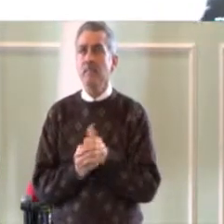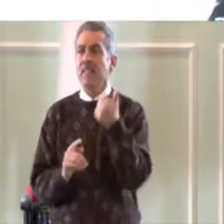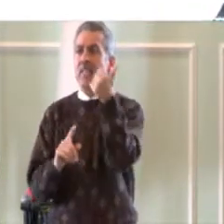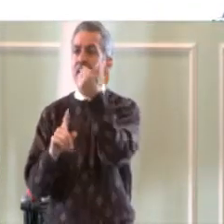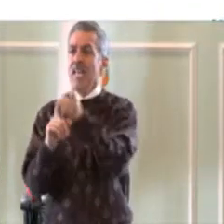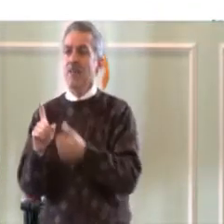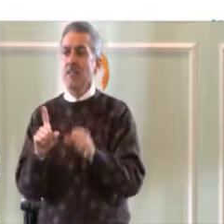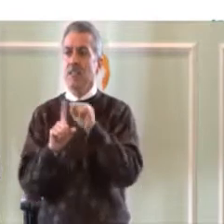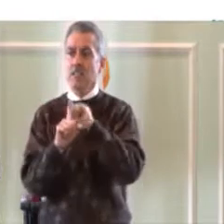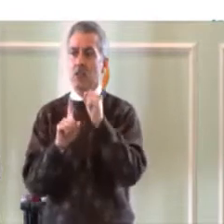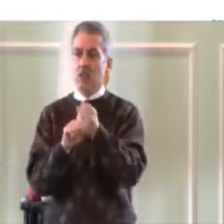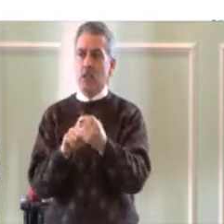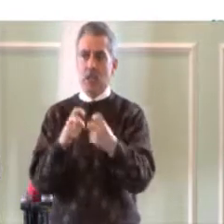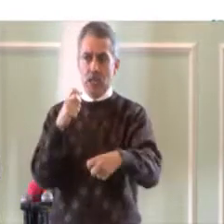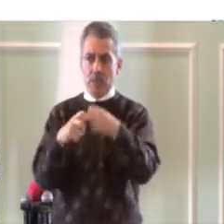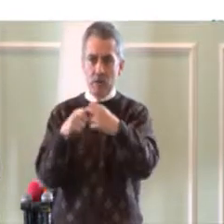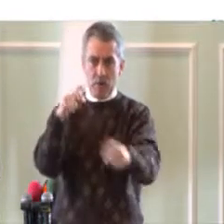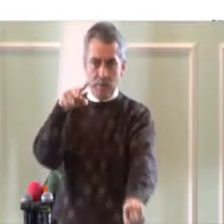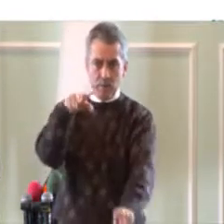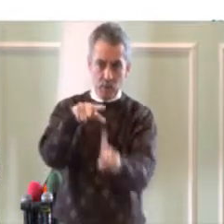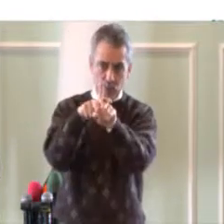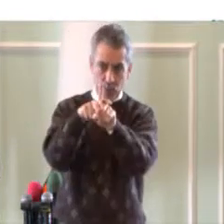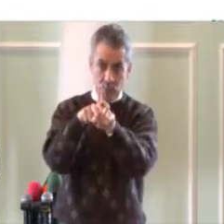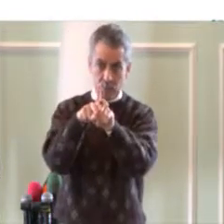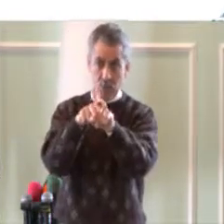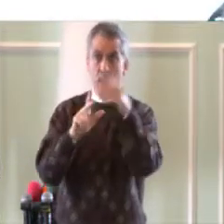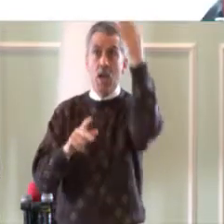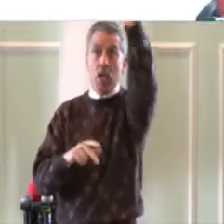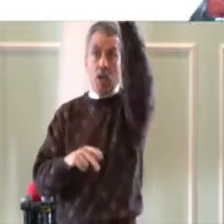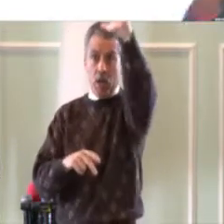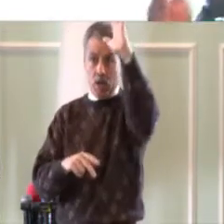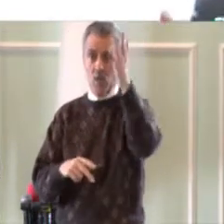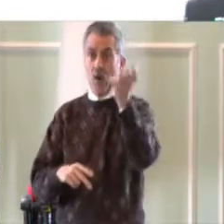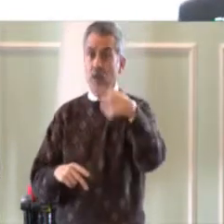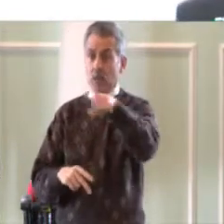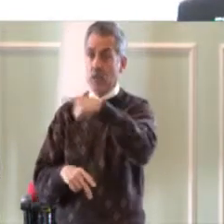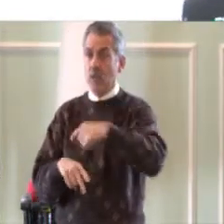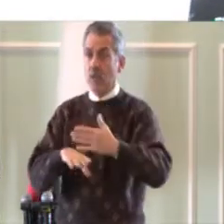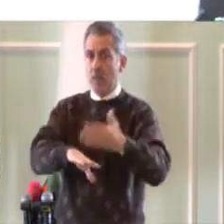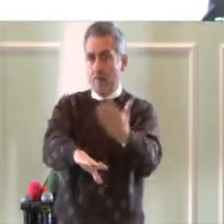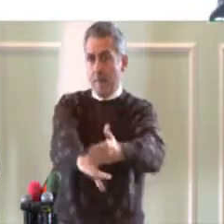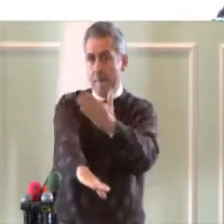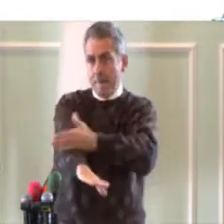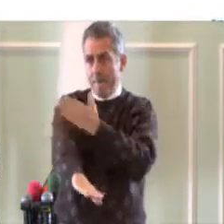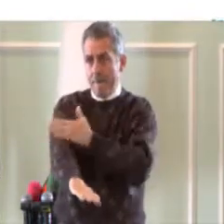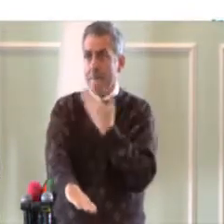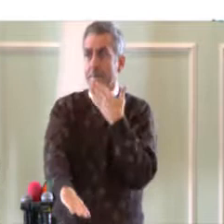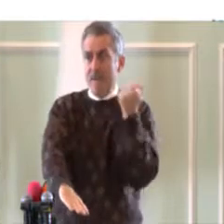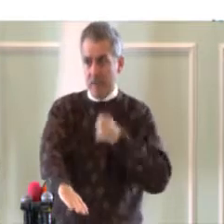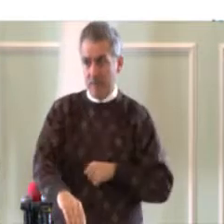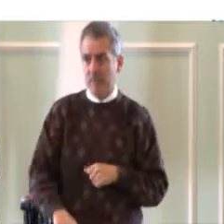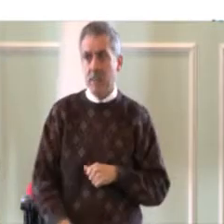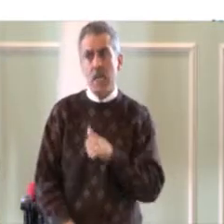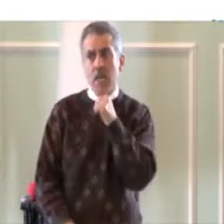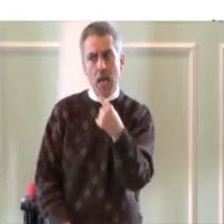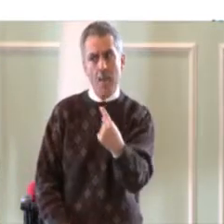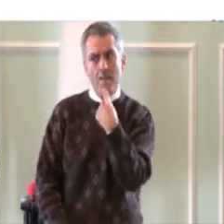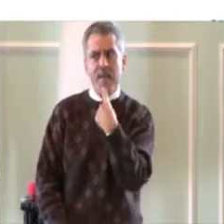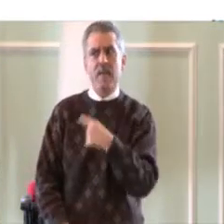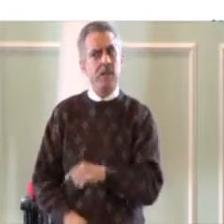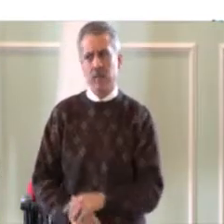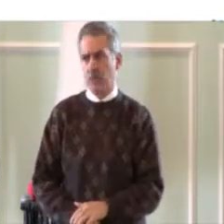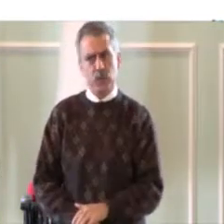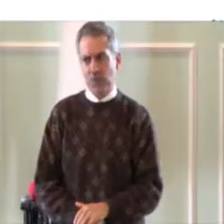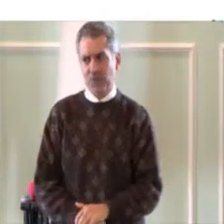every problem that comes our way, God wants us to get better and not bitter. You know, there are